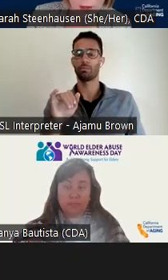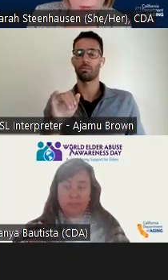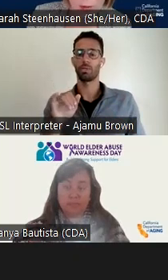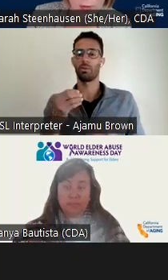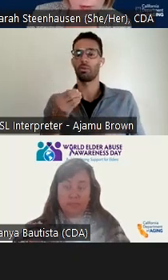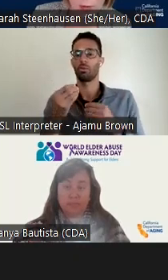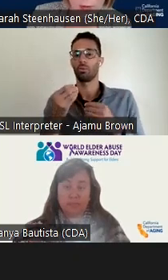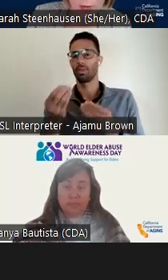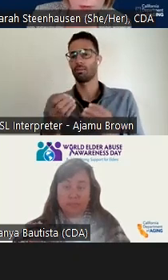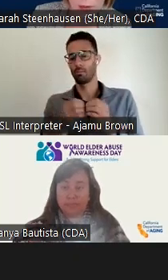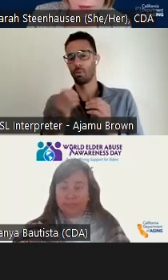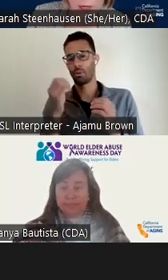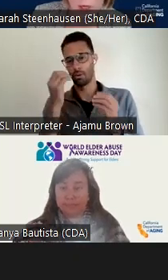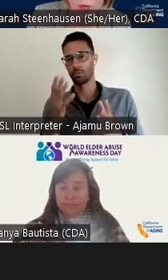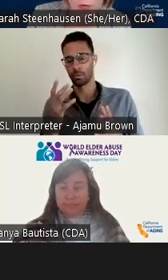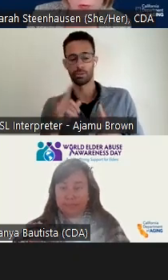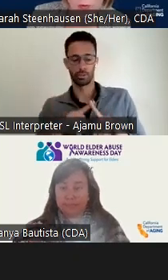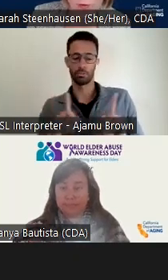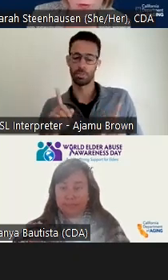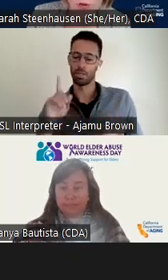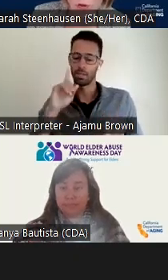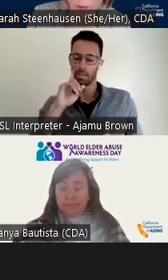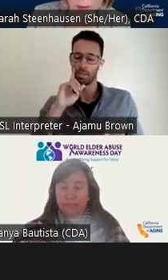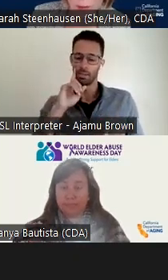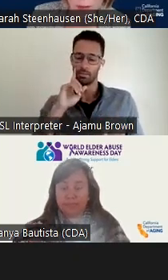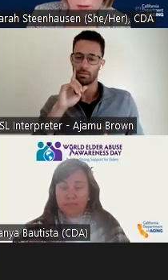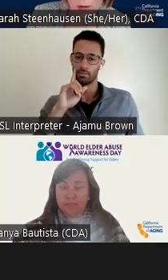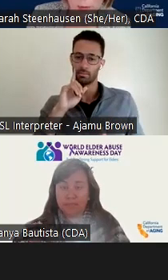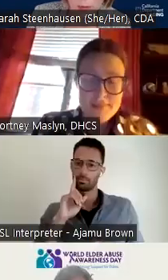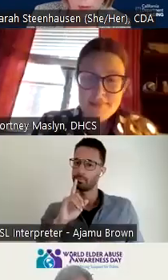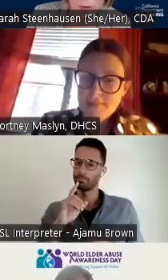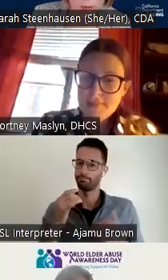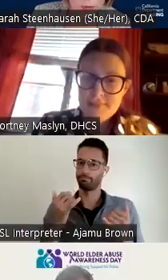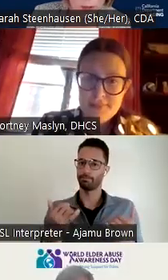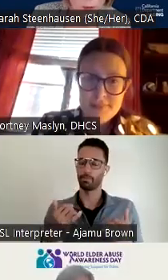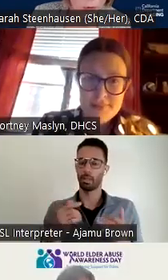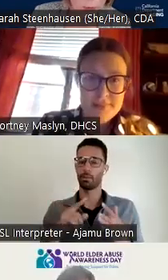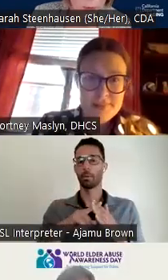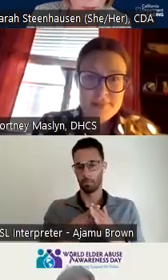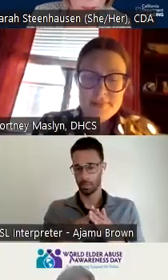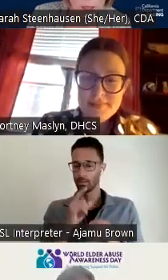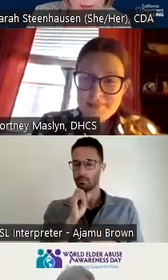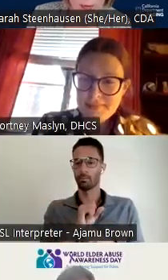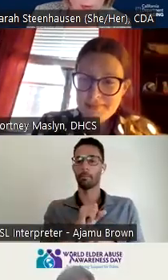as well. But I think it's fair to say that this is just the beginning, a lot of opportunity for stakeholder input, and there will be